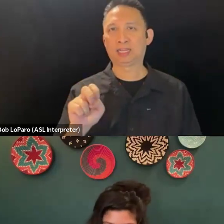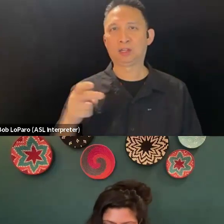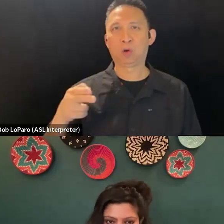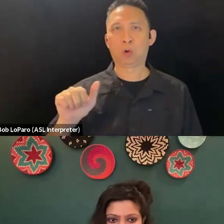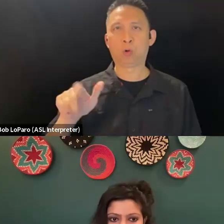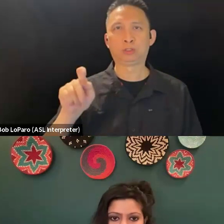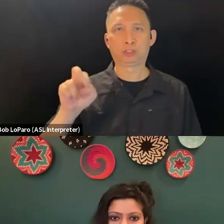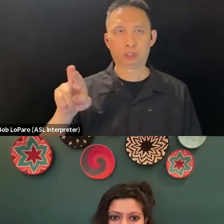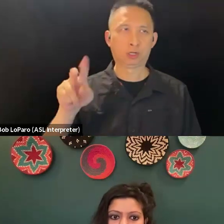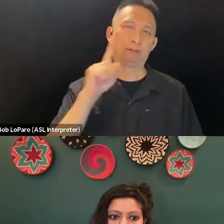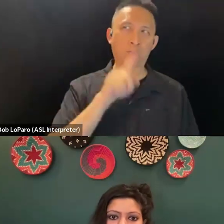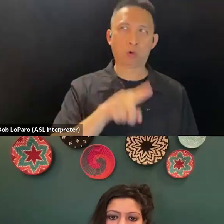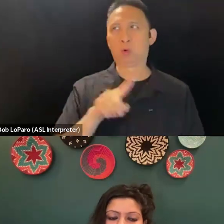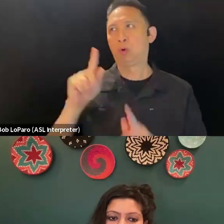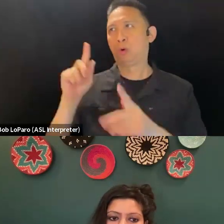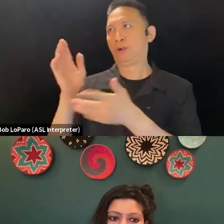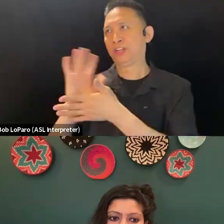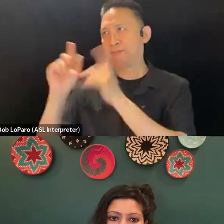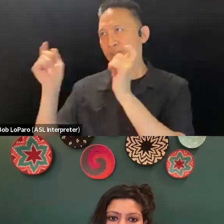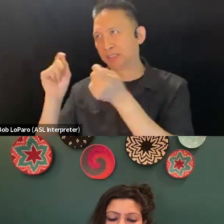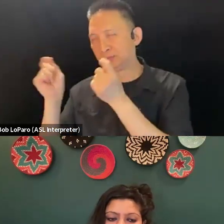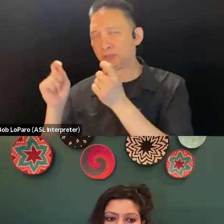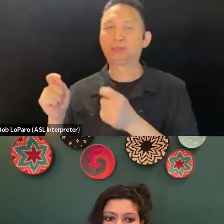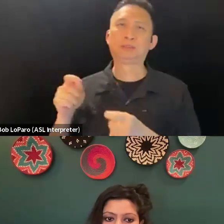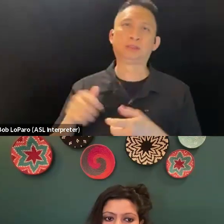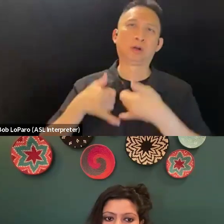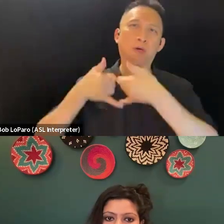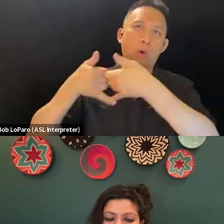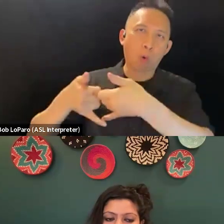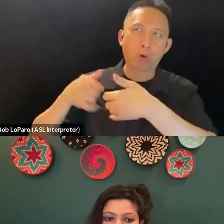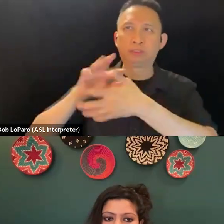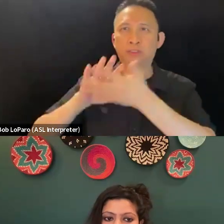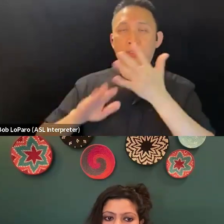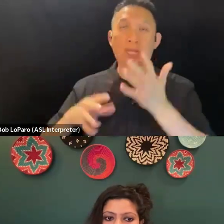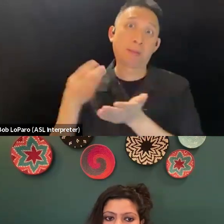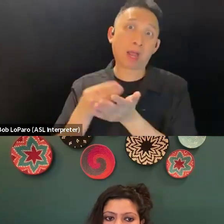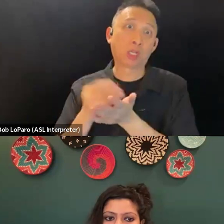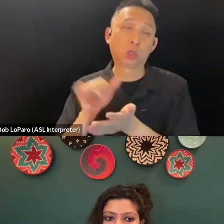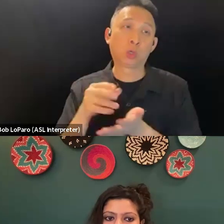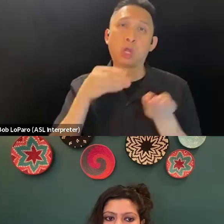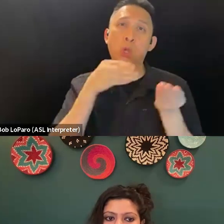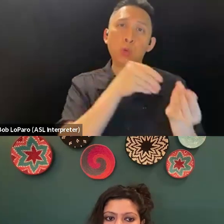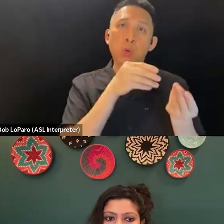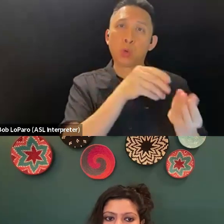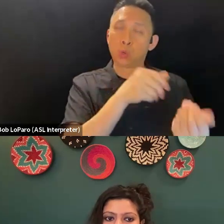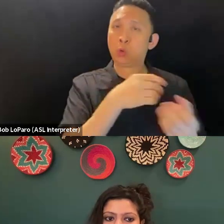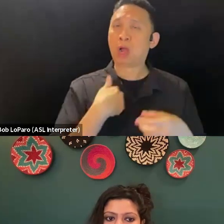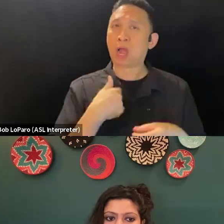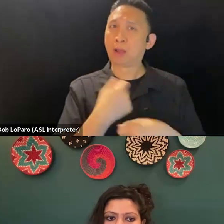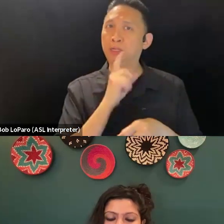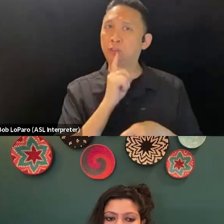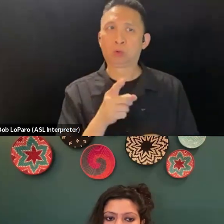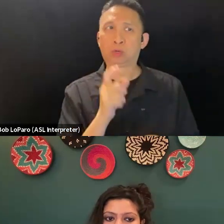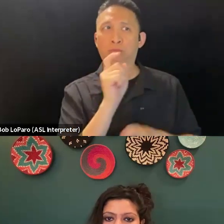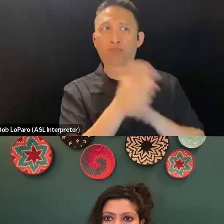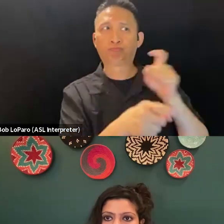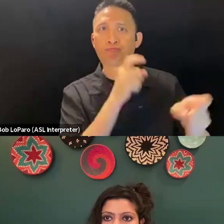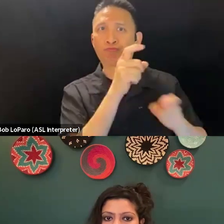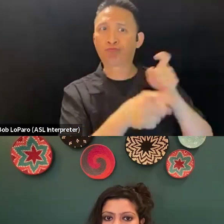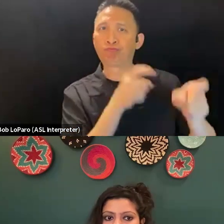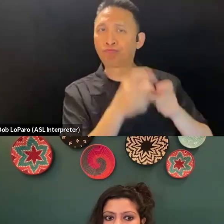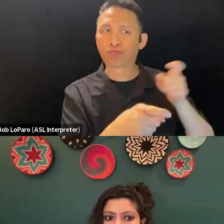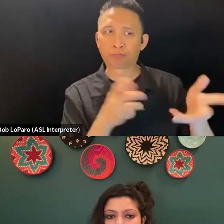is if I'm going to apply to grants. So, for instance, for docs that I'm producing right now, two docs